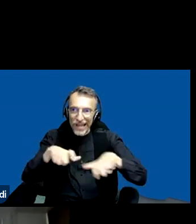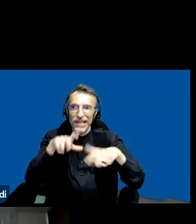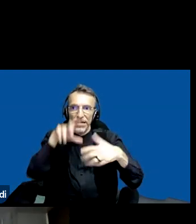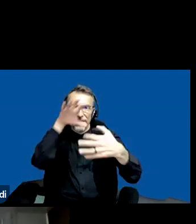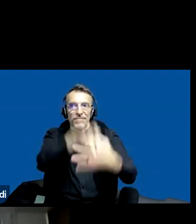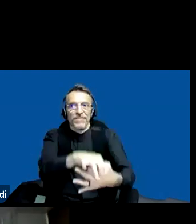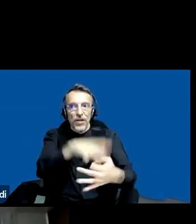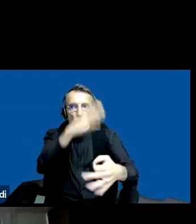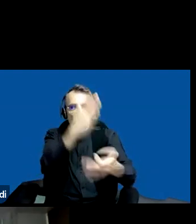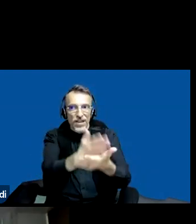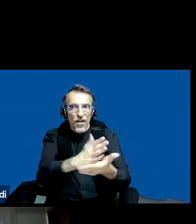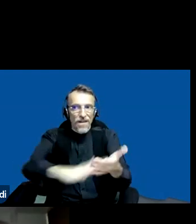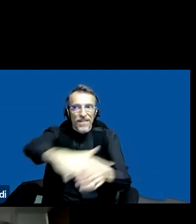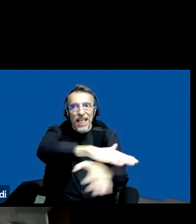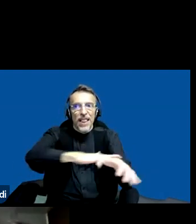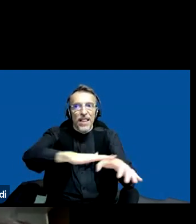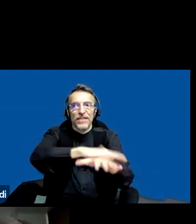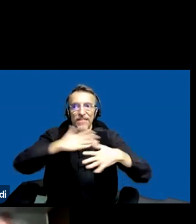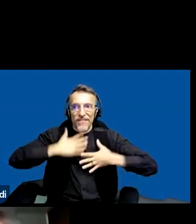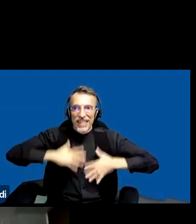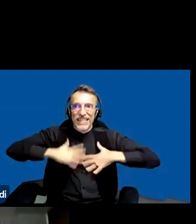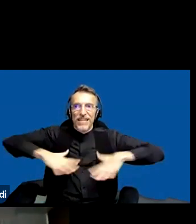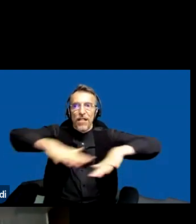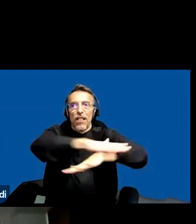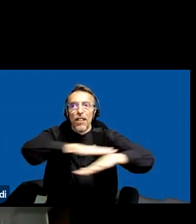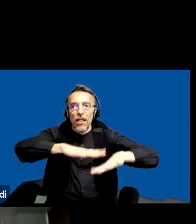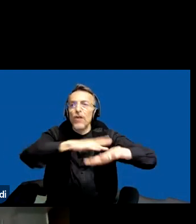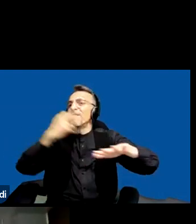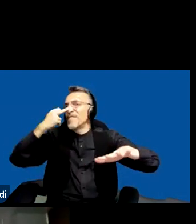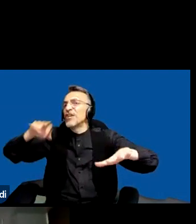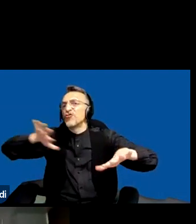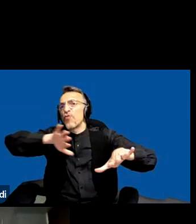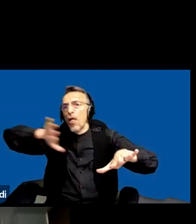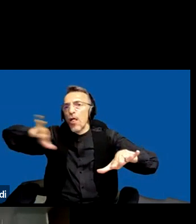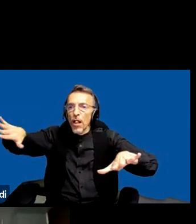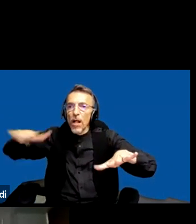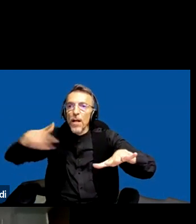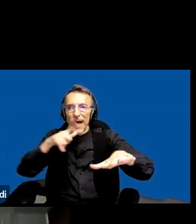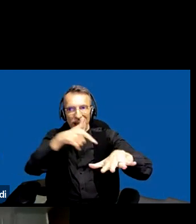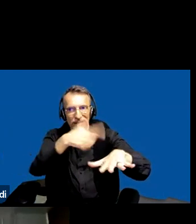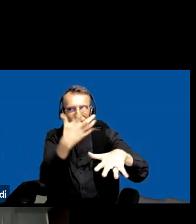field, not just the physical field as well as the virtual field? So that's the first one.